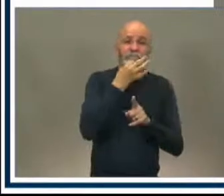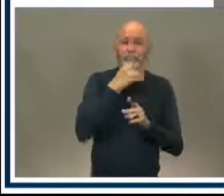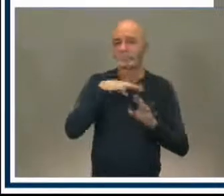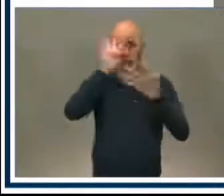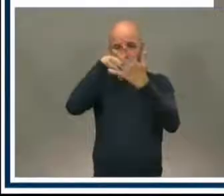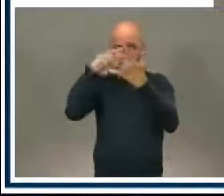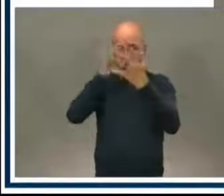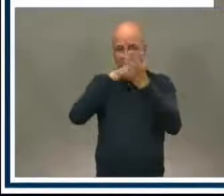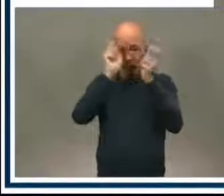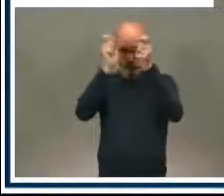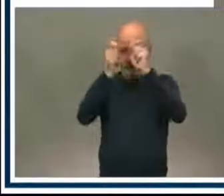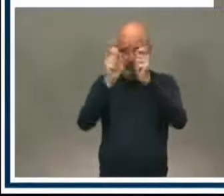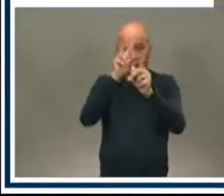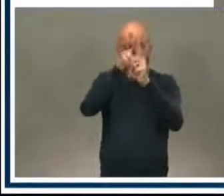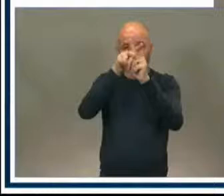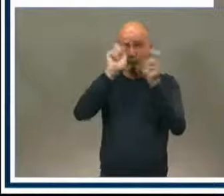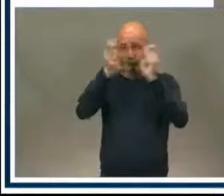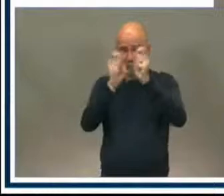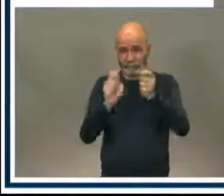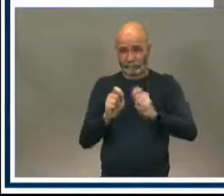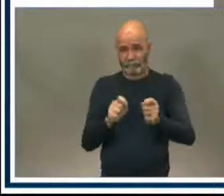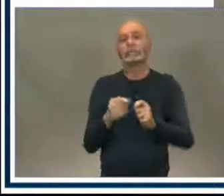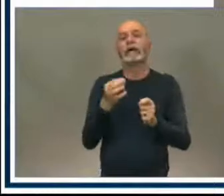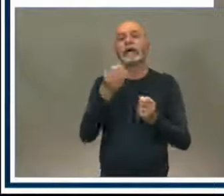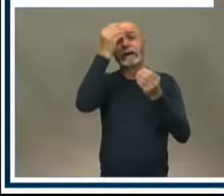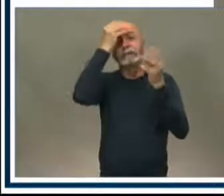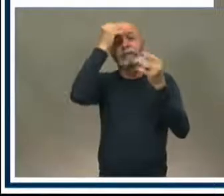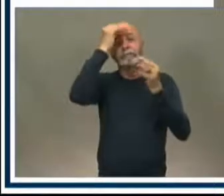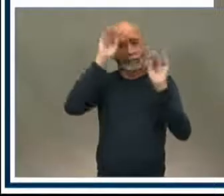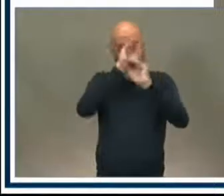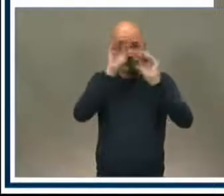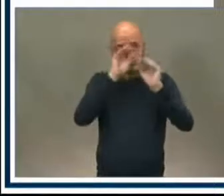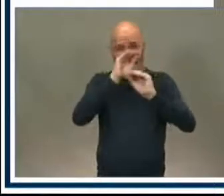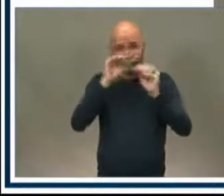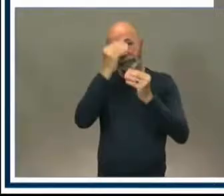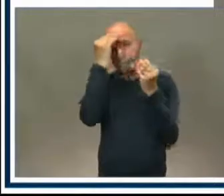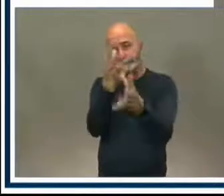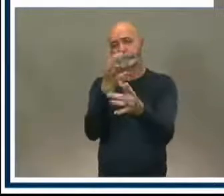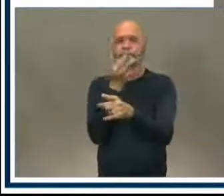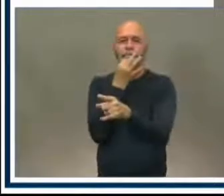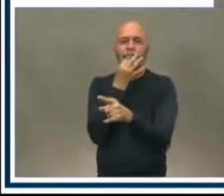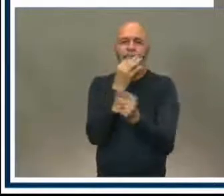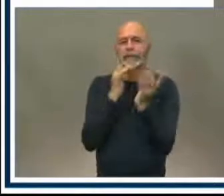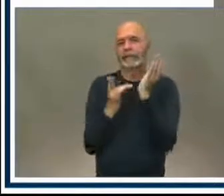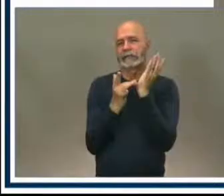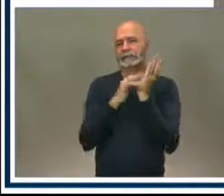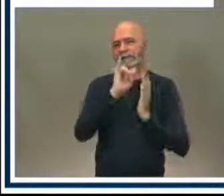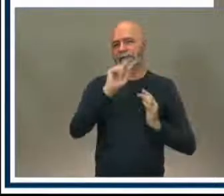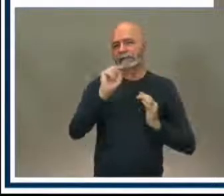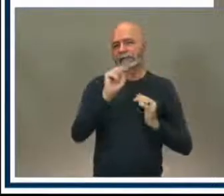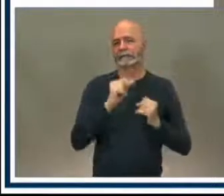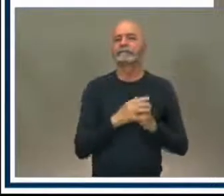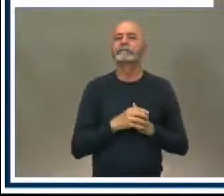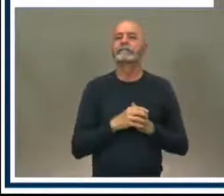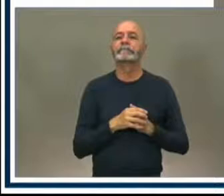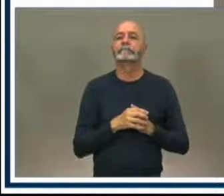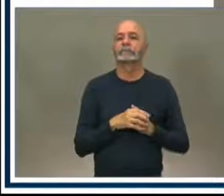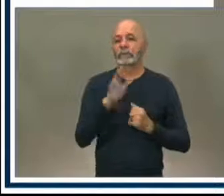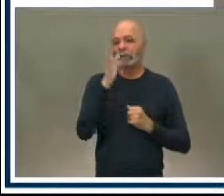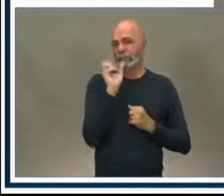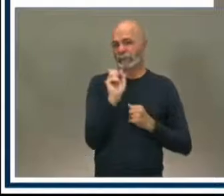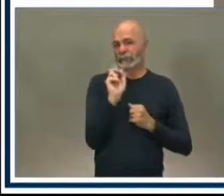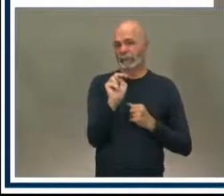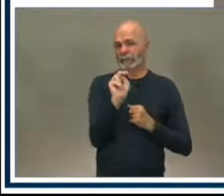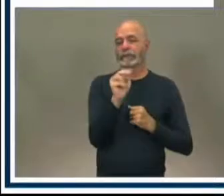successful booking and data collection systems. And we will share more information as soon as possible, including the